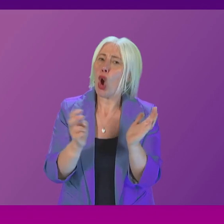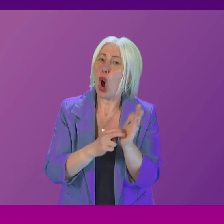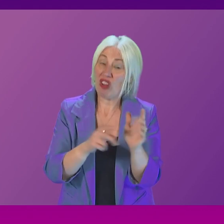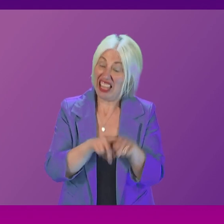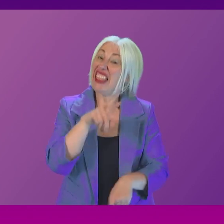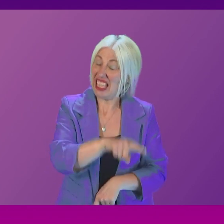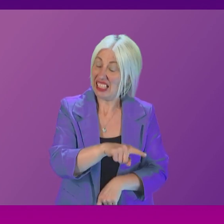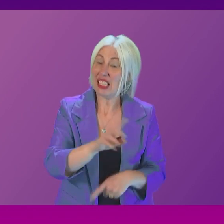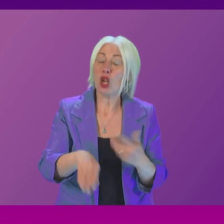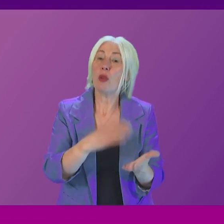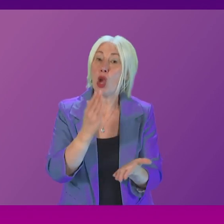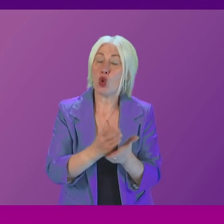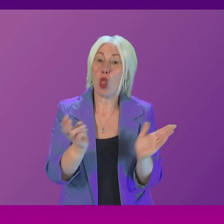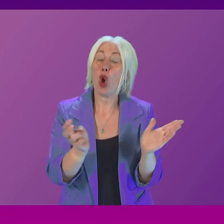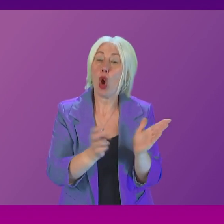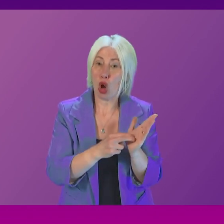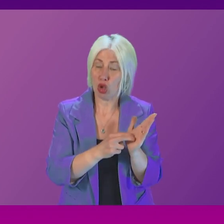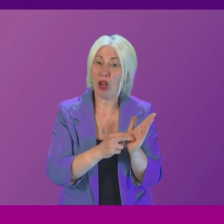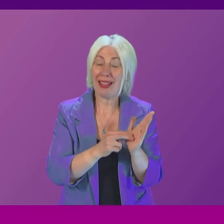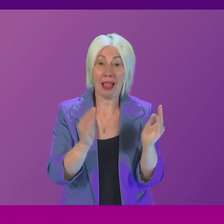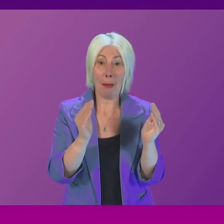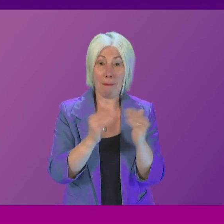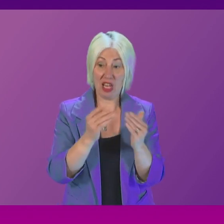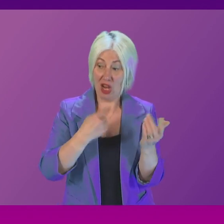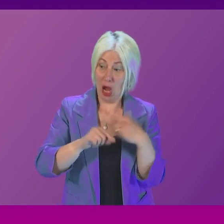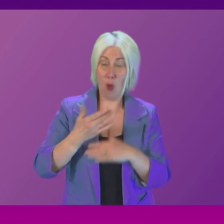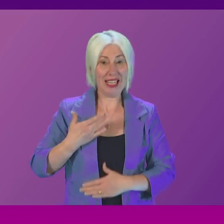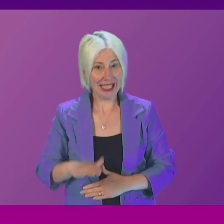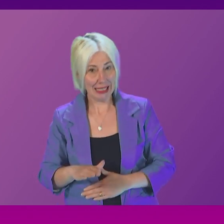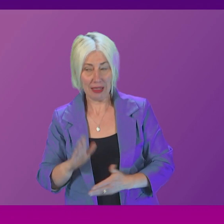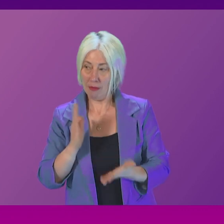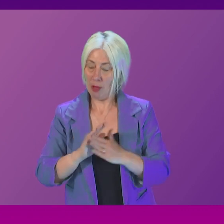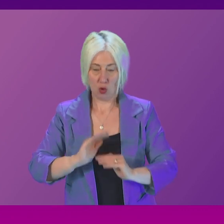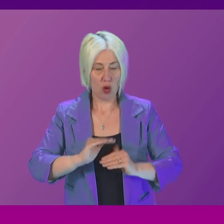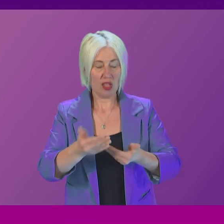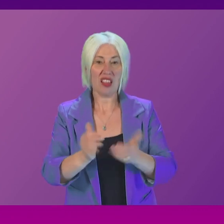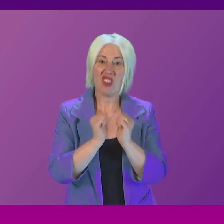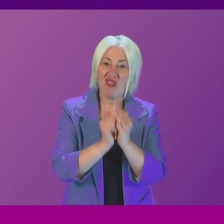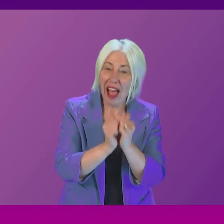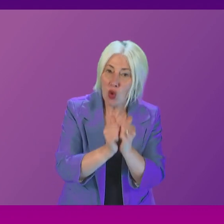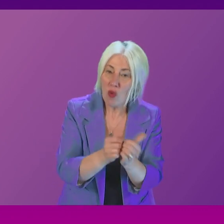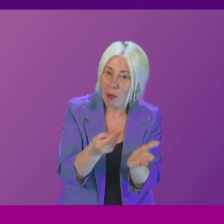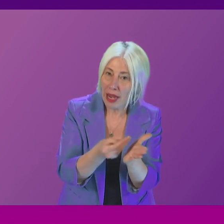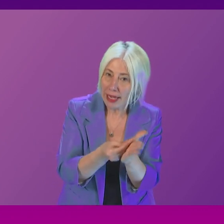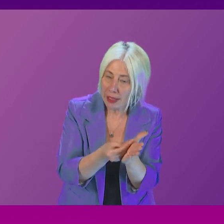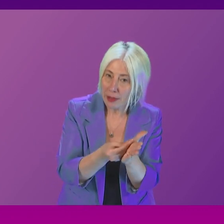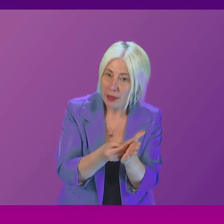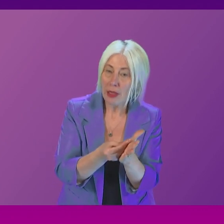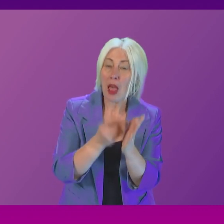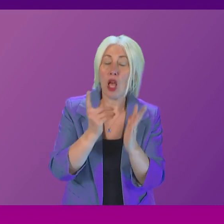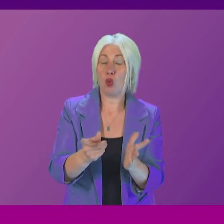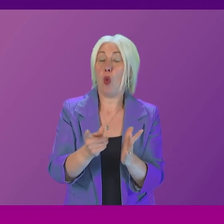this one, to help ensure that the contract meets our needs and delivers value for money. In addition to